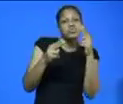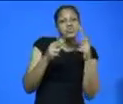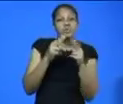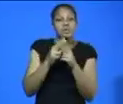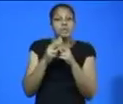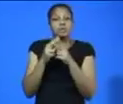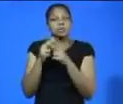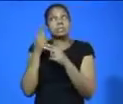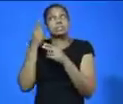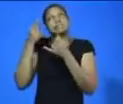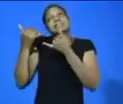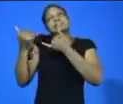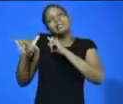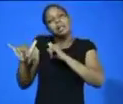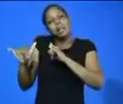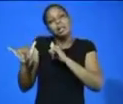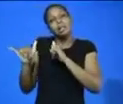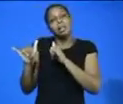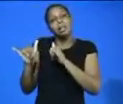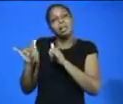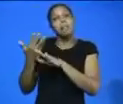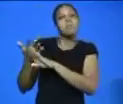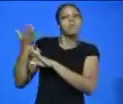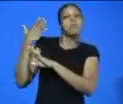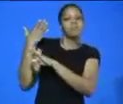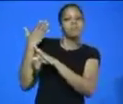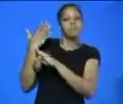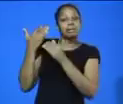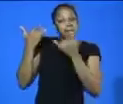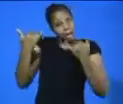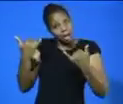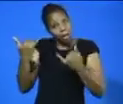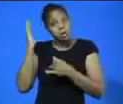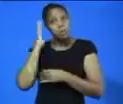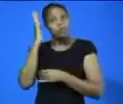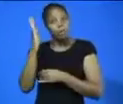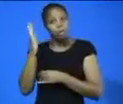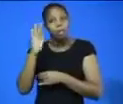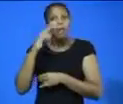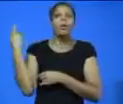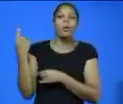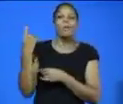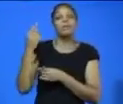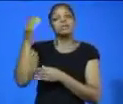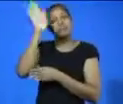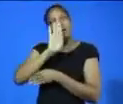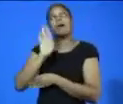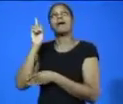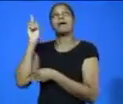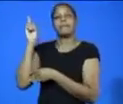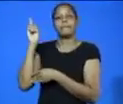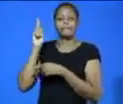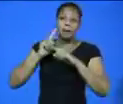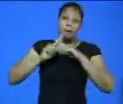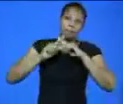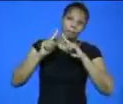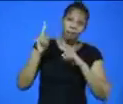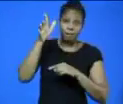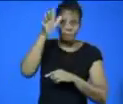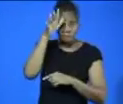was still and is still and will always be God. But